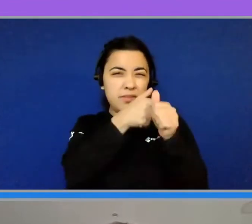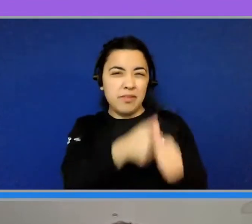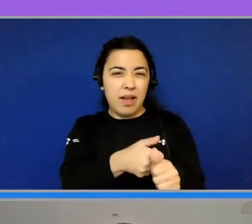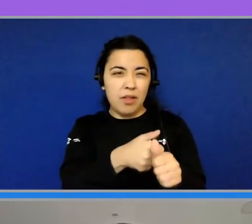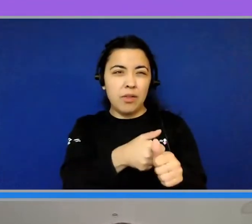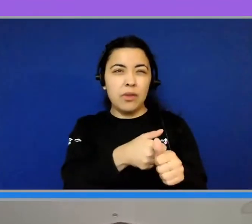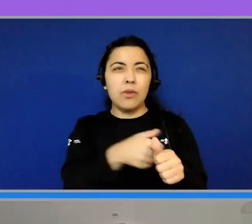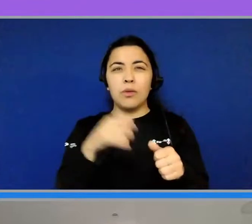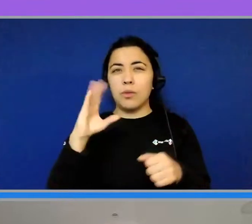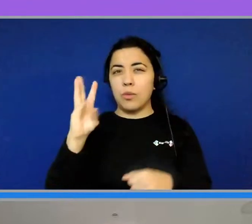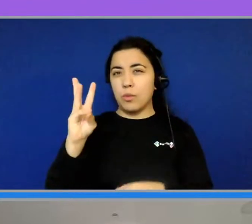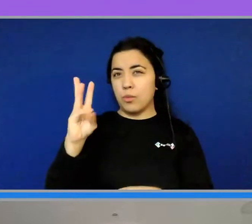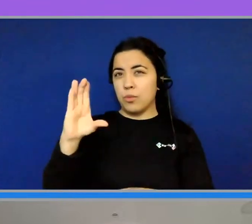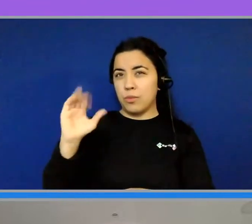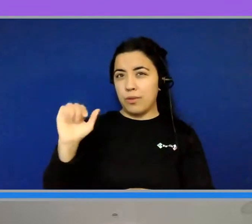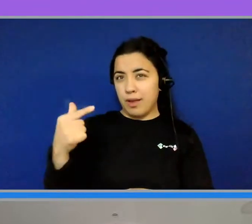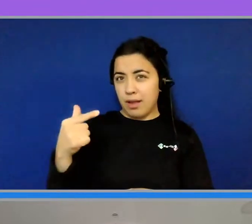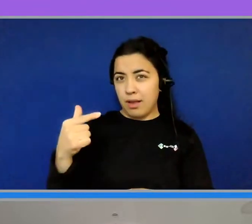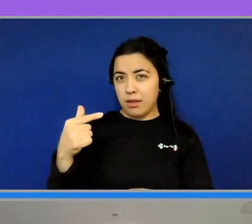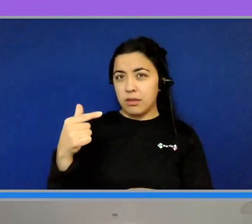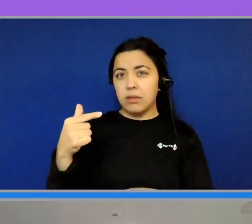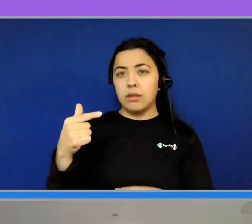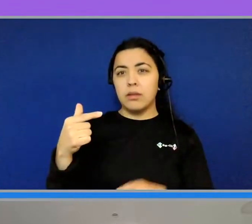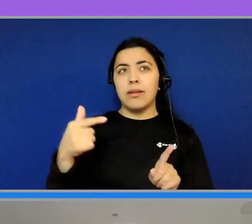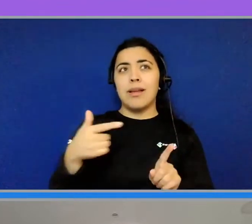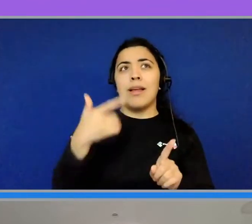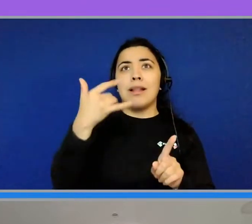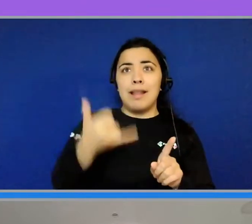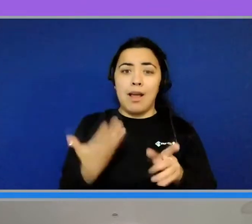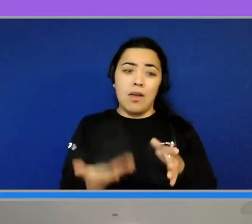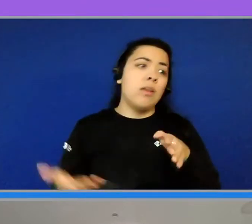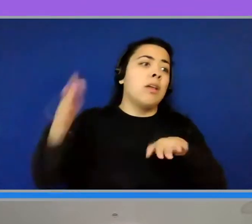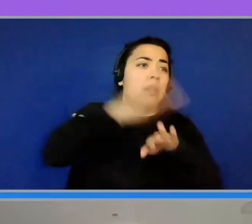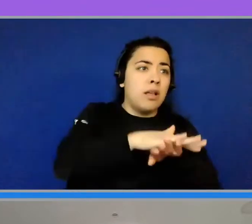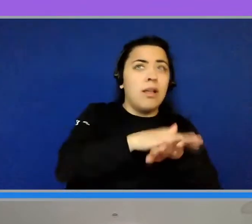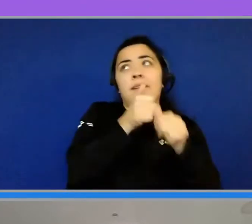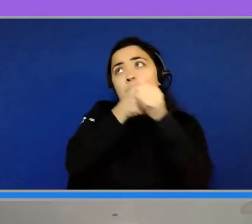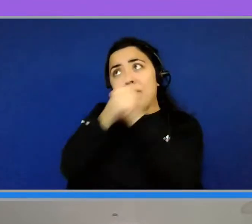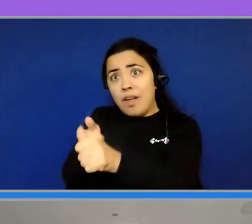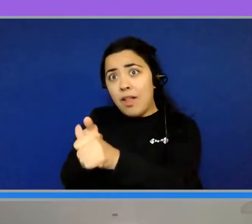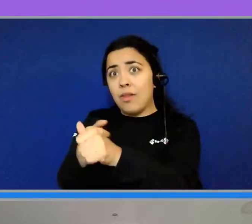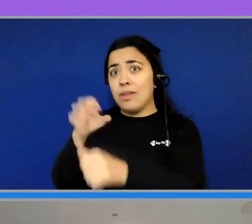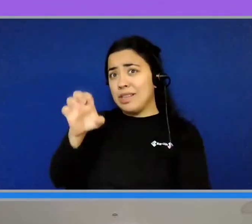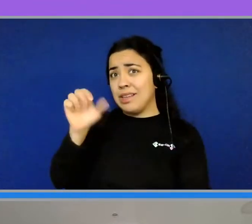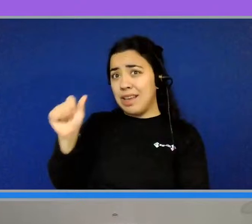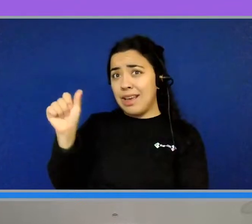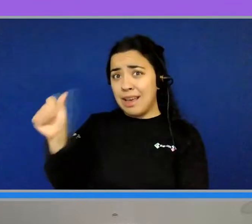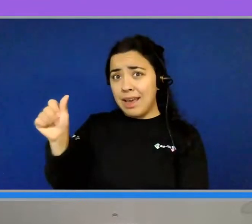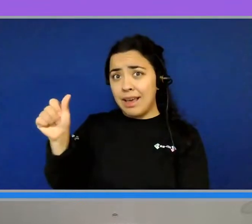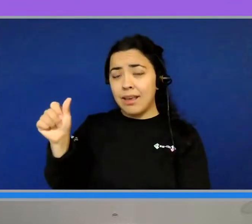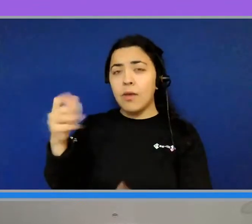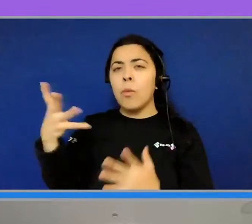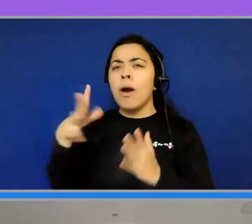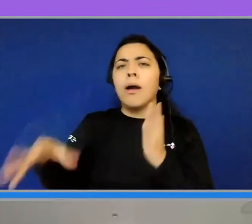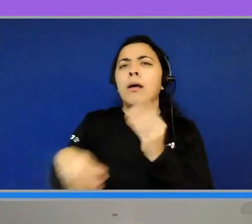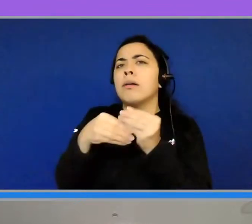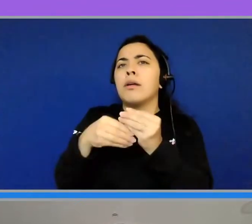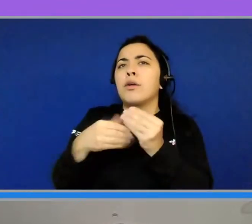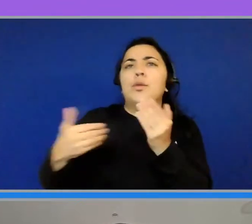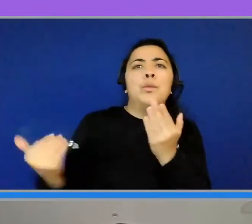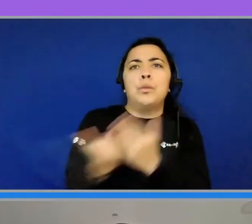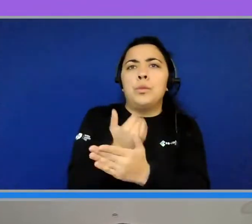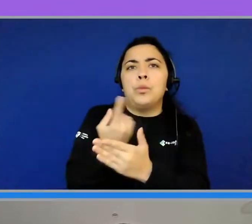WCAG and will now also be subject to EAA, is there anything new we must address?